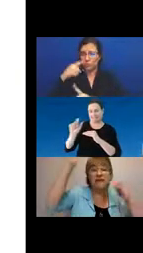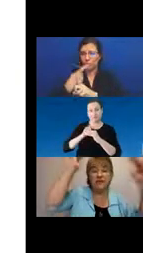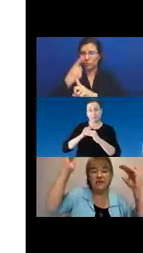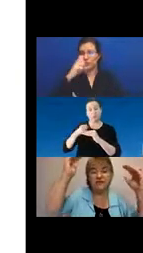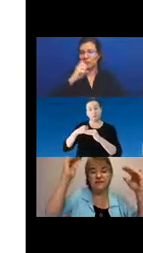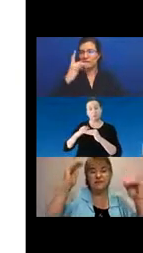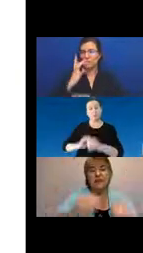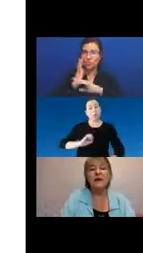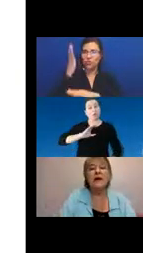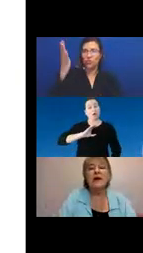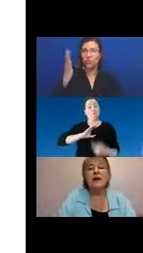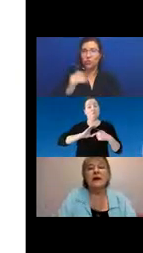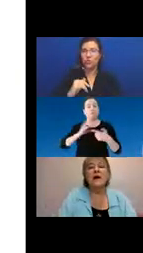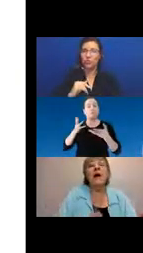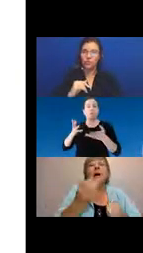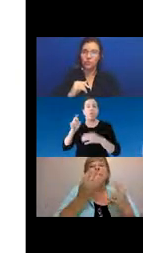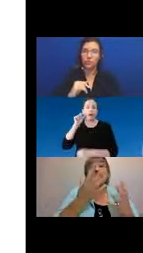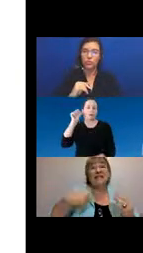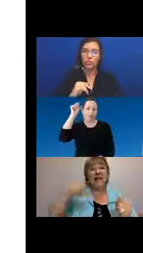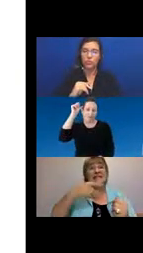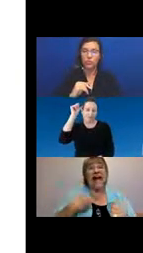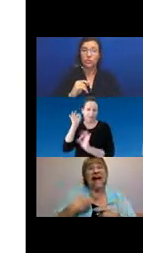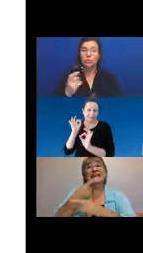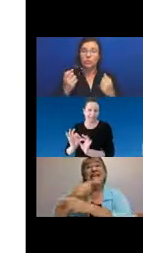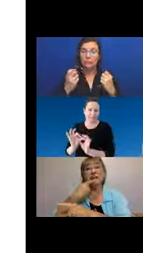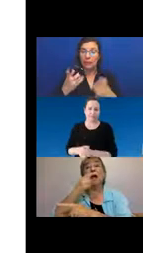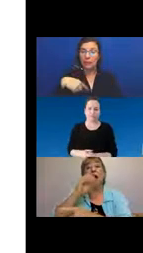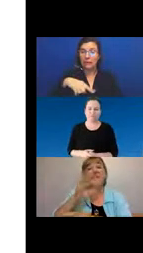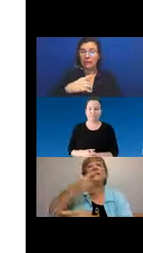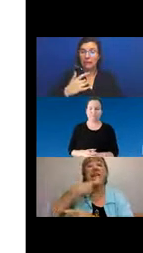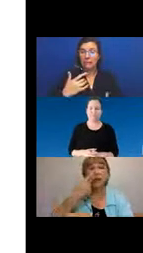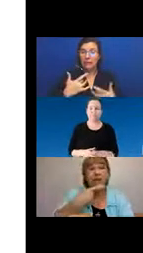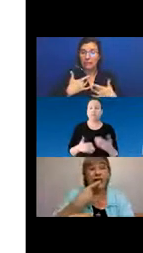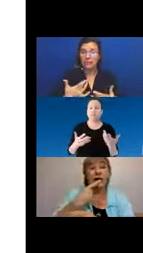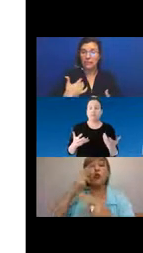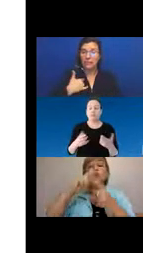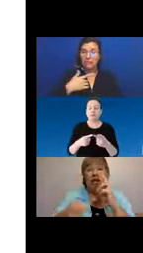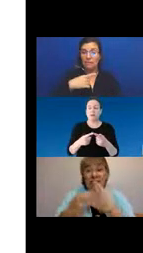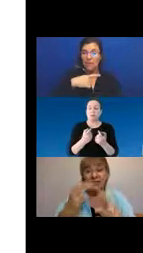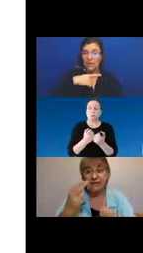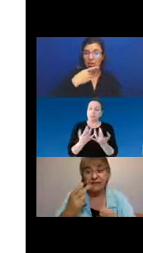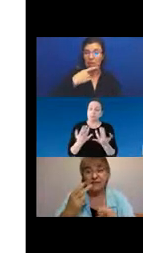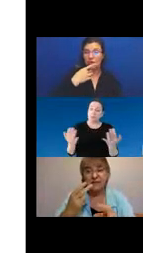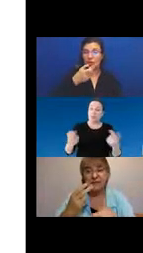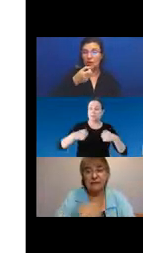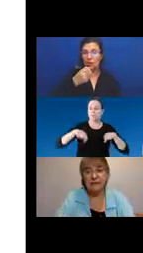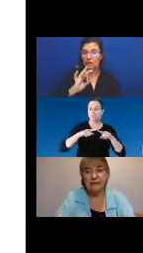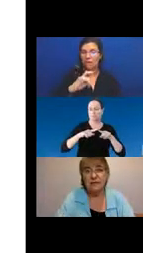deaf adults. But many of us have hearing of hearing relatives,